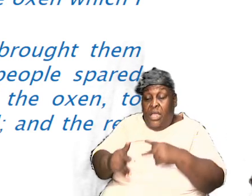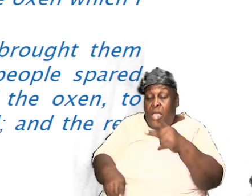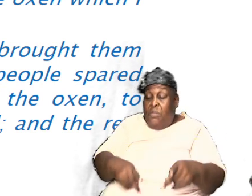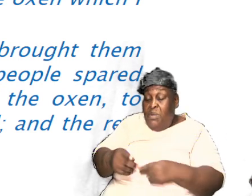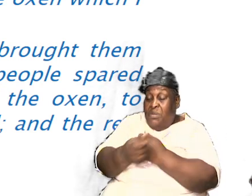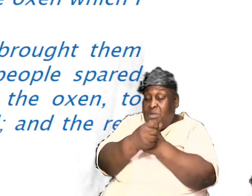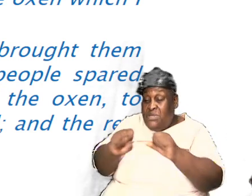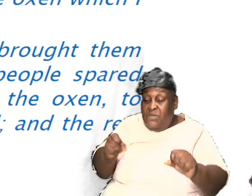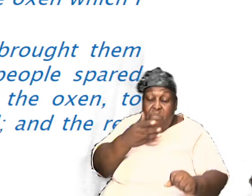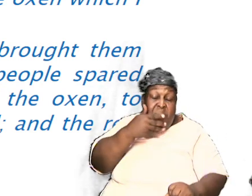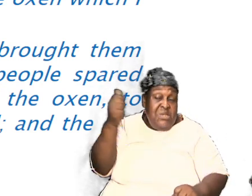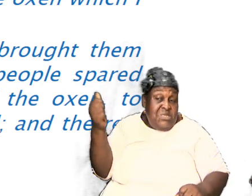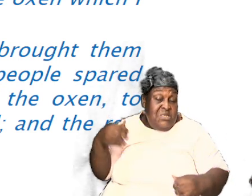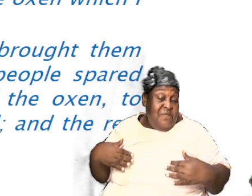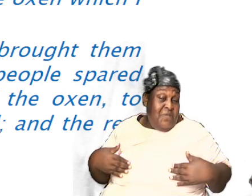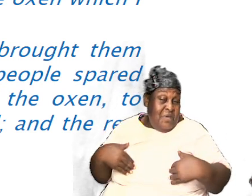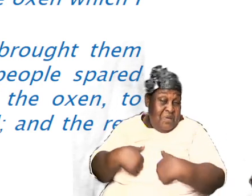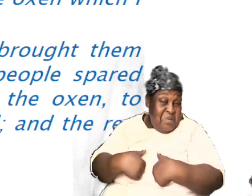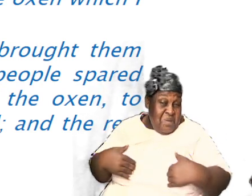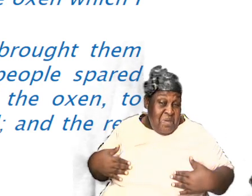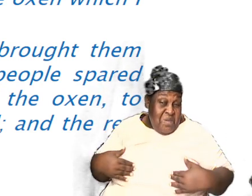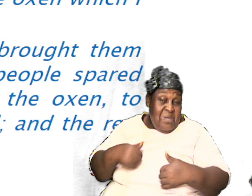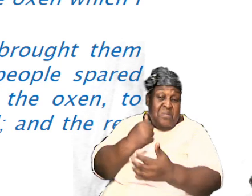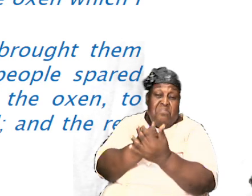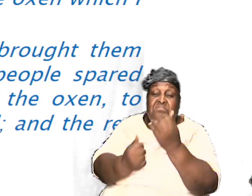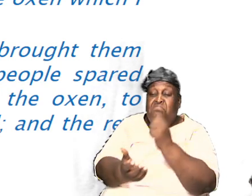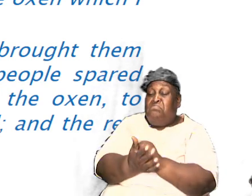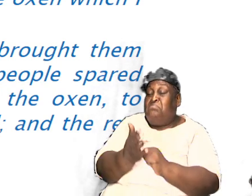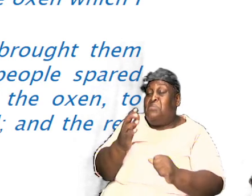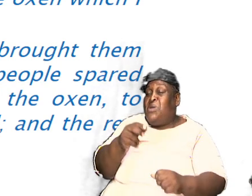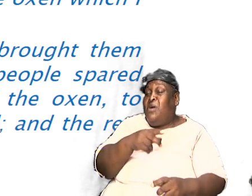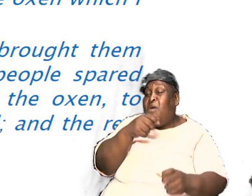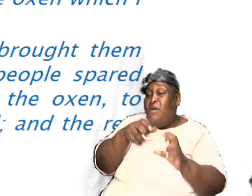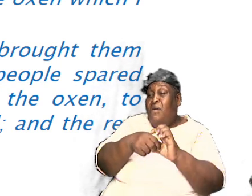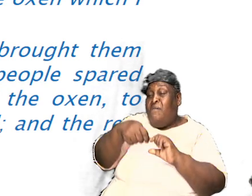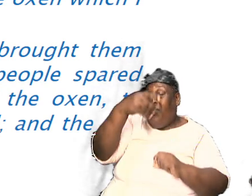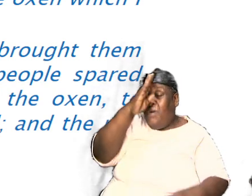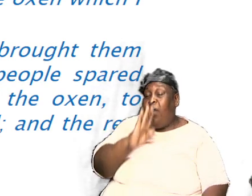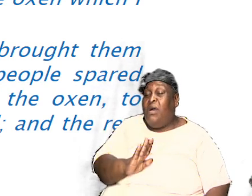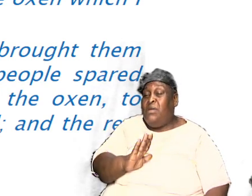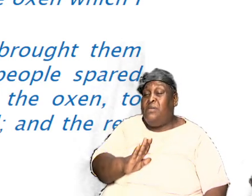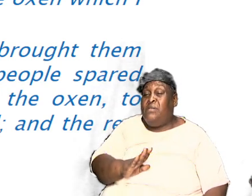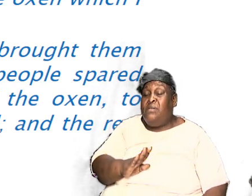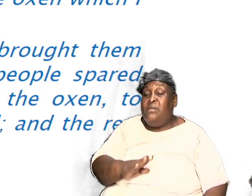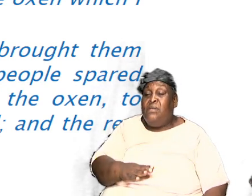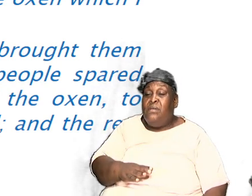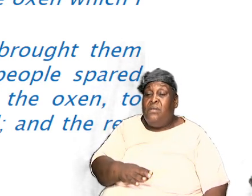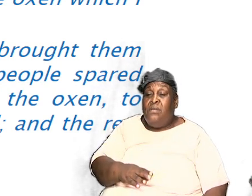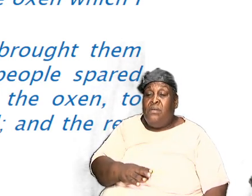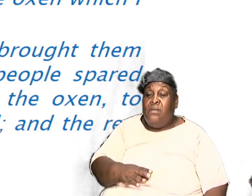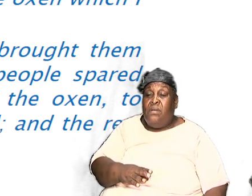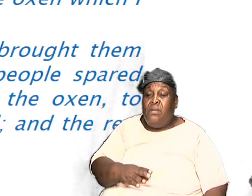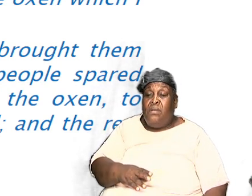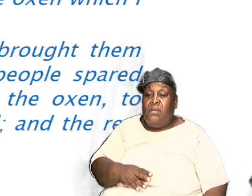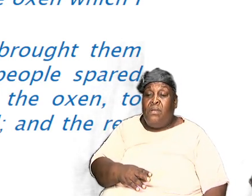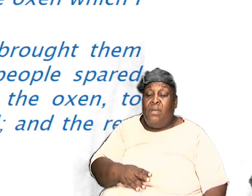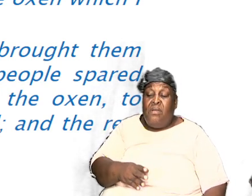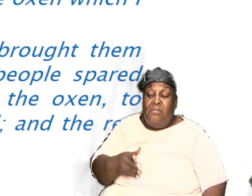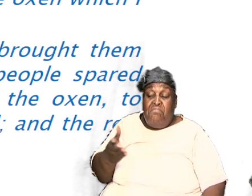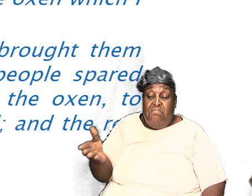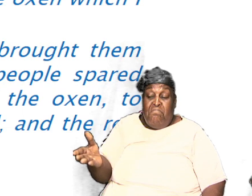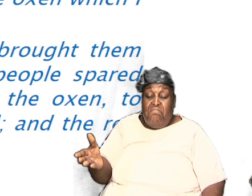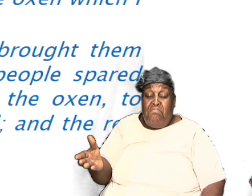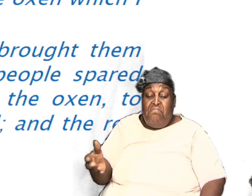sea. And of the oxen to sacrifice unto the Lord thy God. And the rest we are